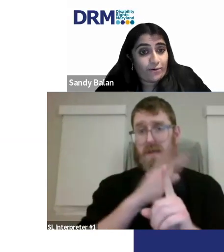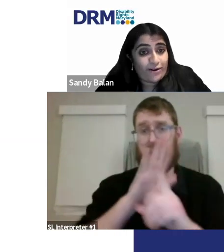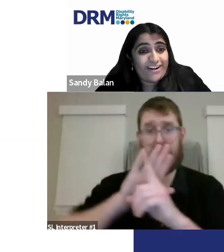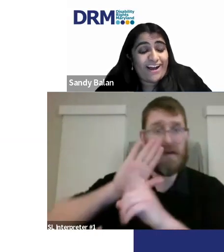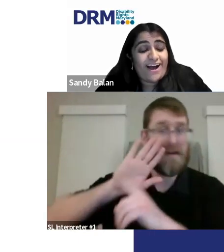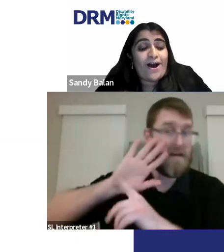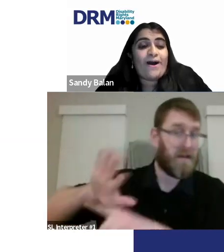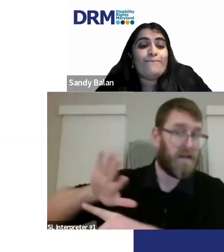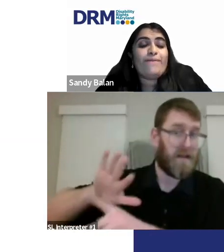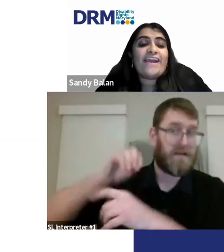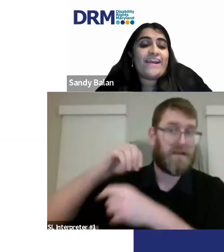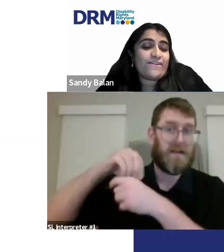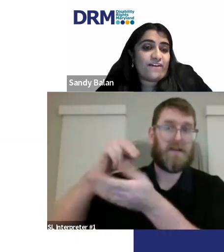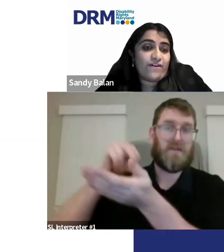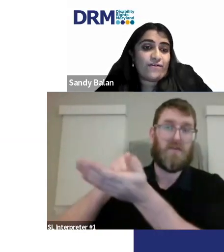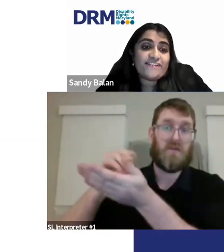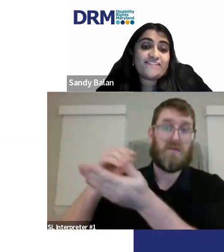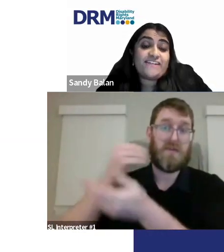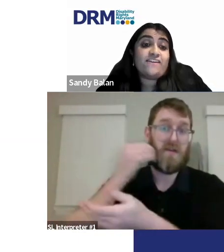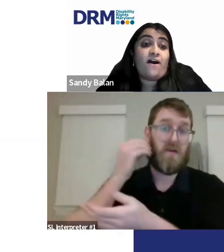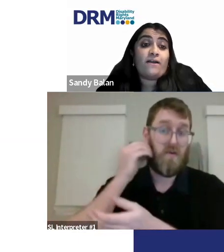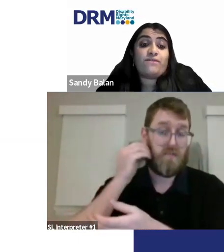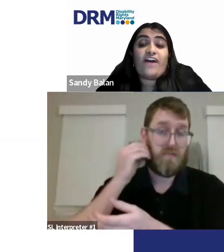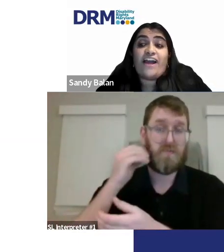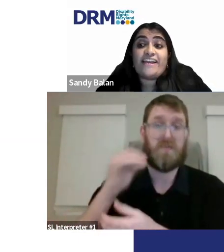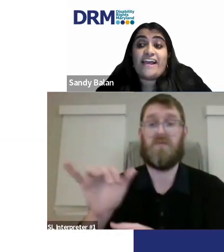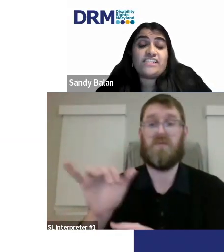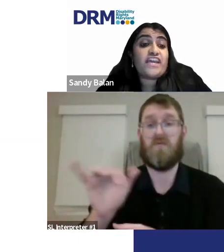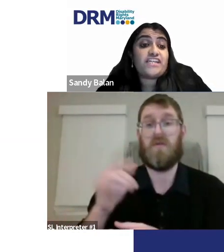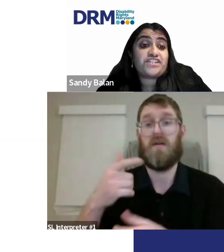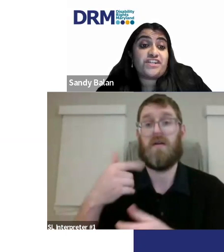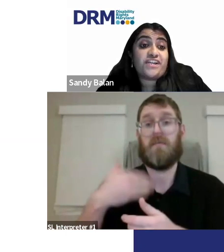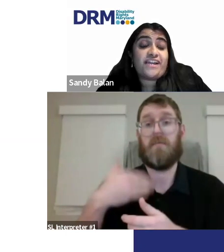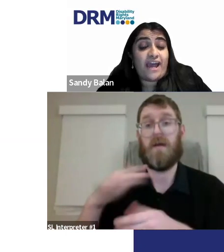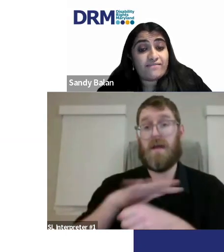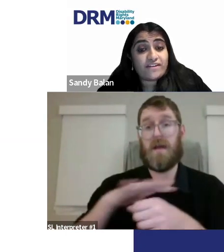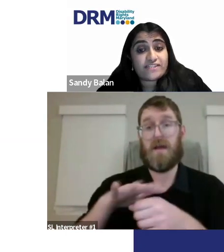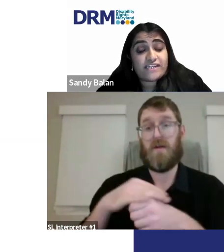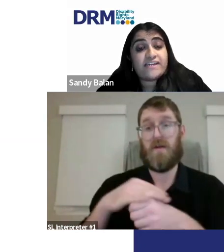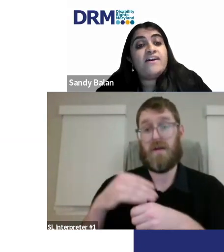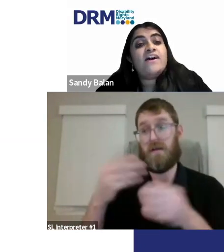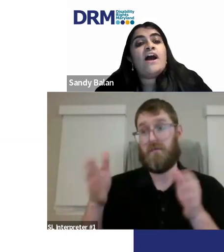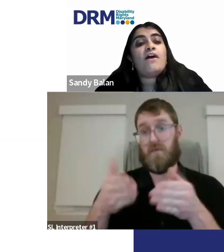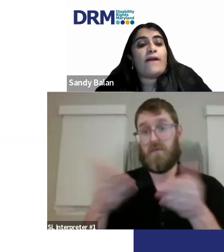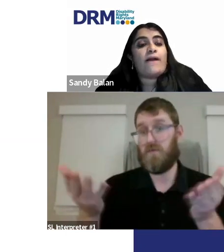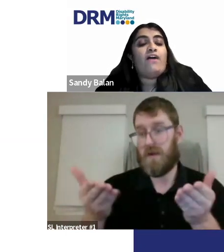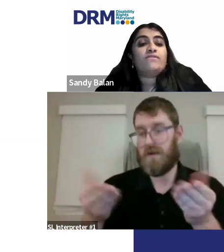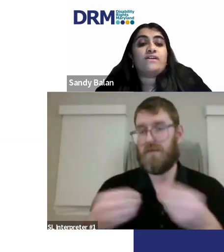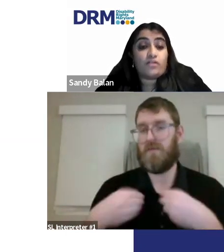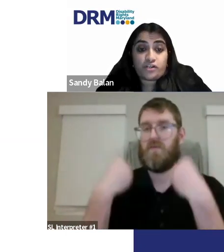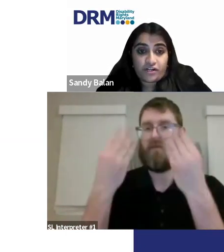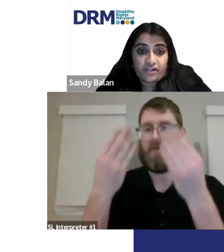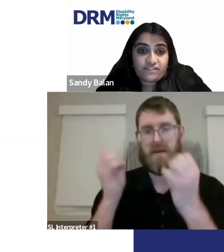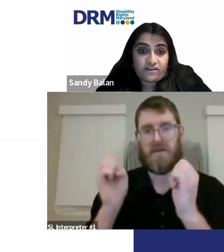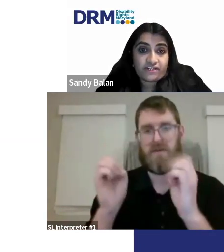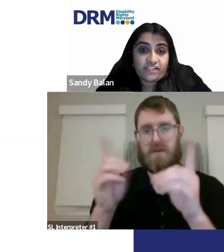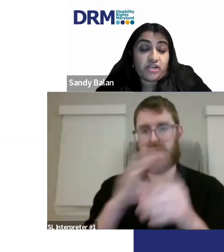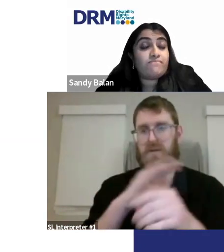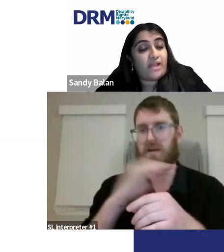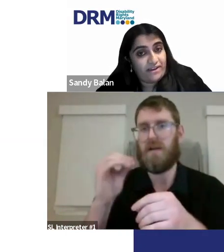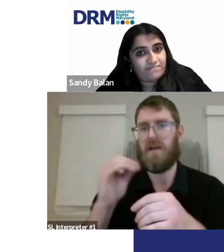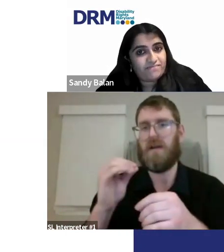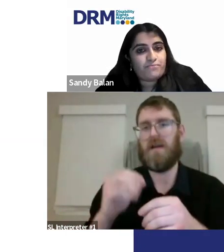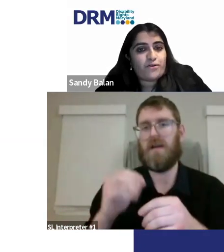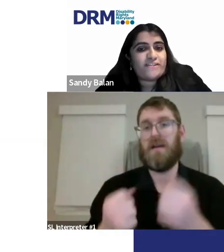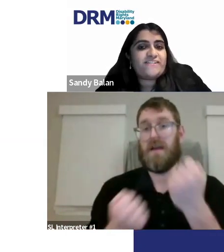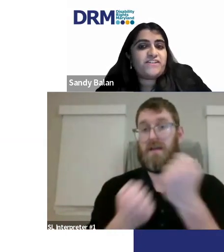doing all that work, my area of focus is on providing education and advocacy around alternatives to